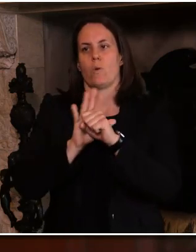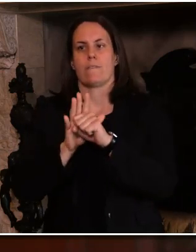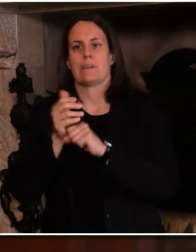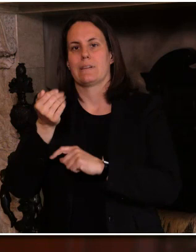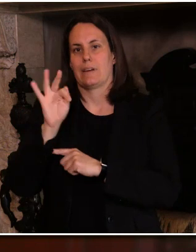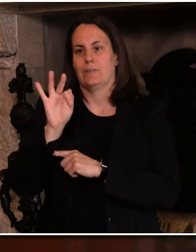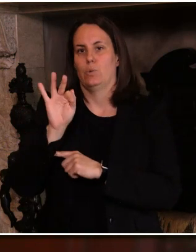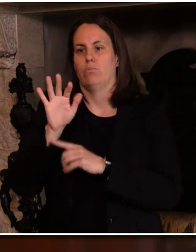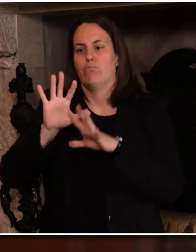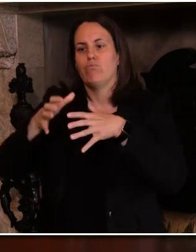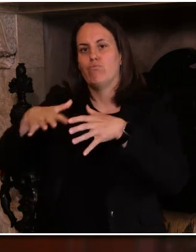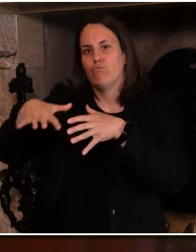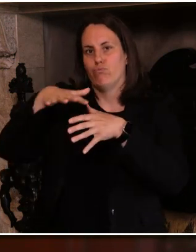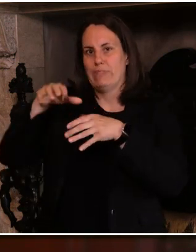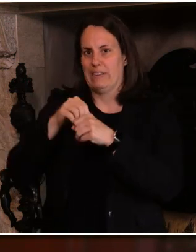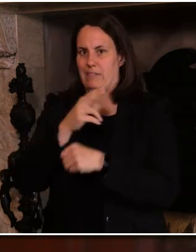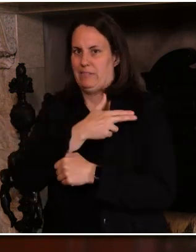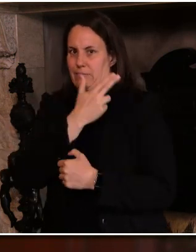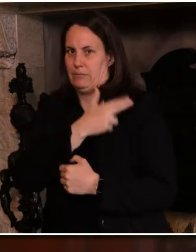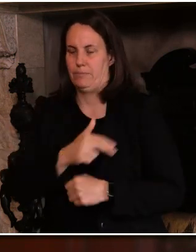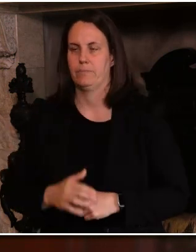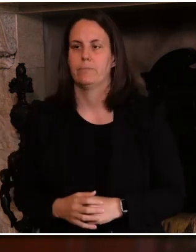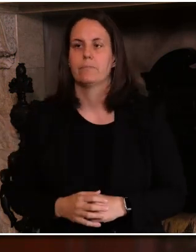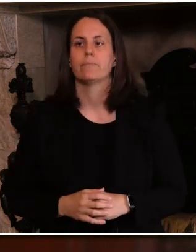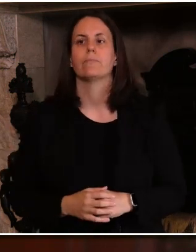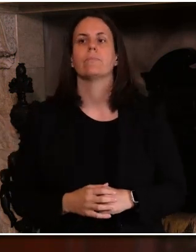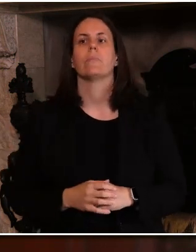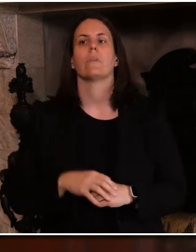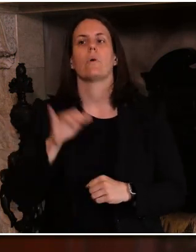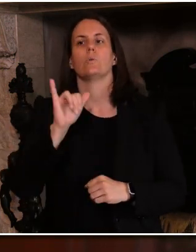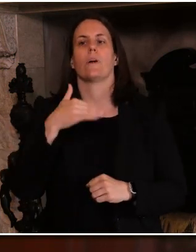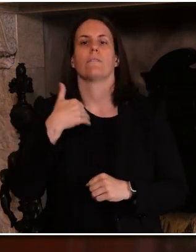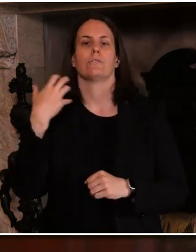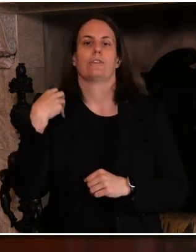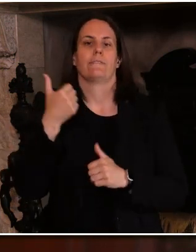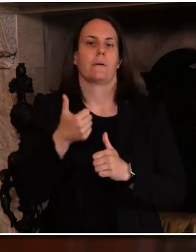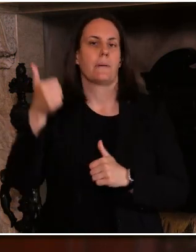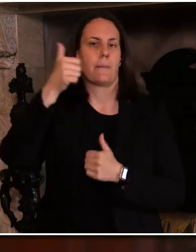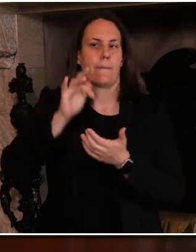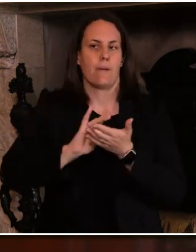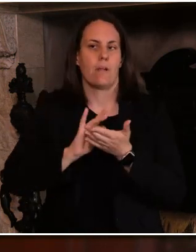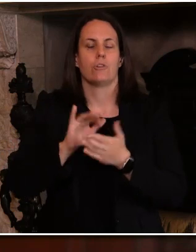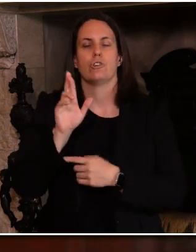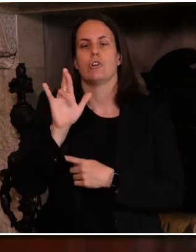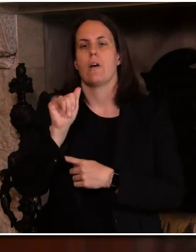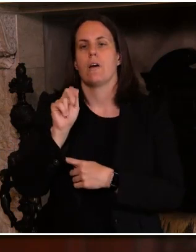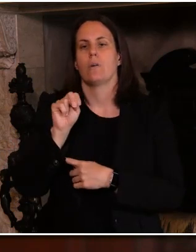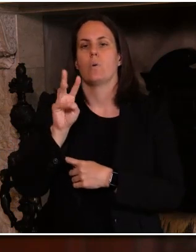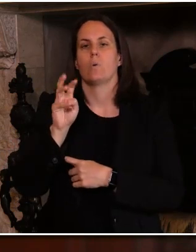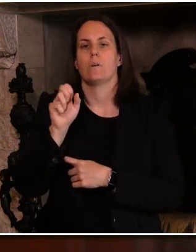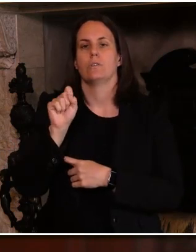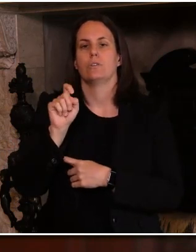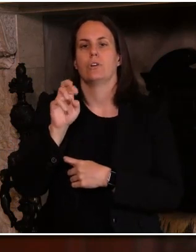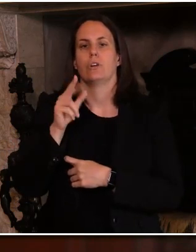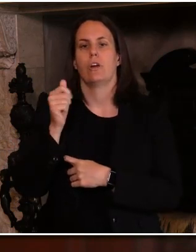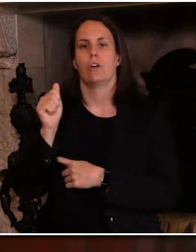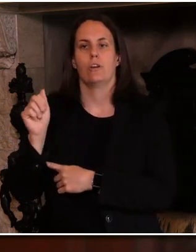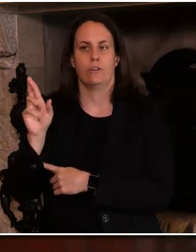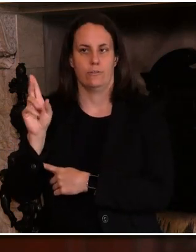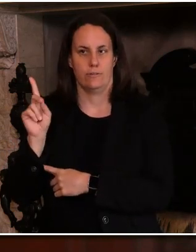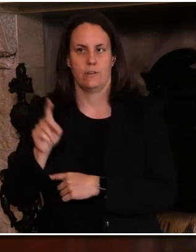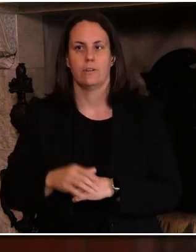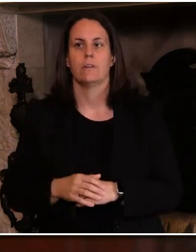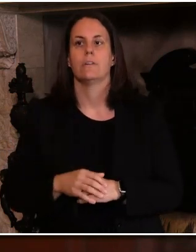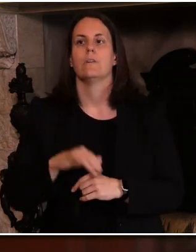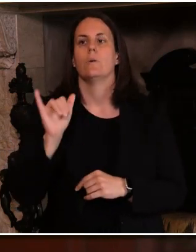Ryan Westergaard, a Chief Medical Officer with the DHS Bureau of Communicable Diseases, and Ryan Nilsestun, the Chief Legal Counsel for the